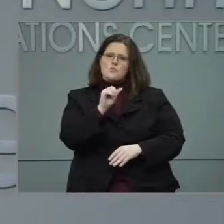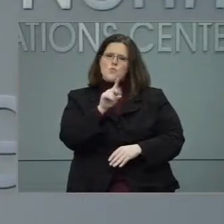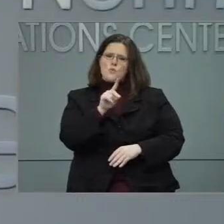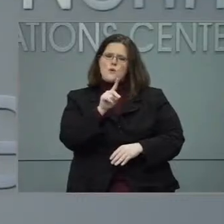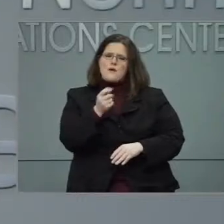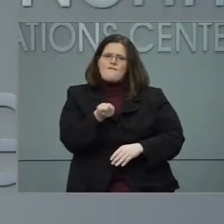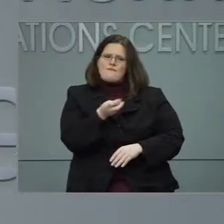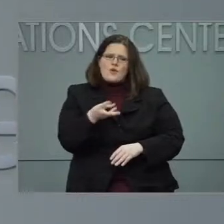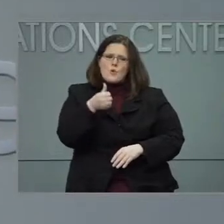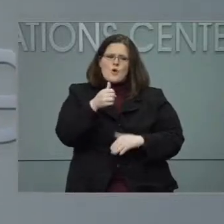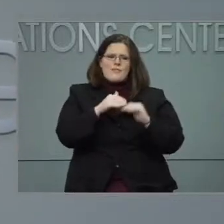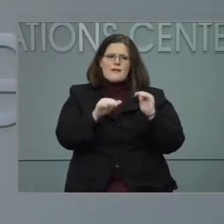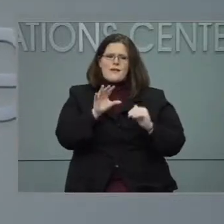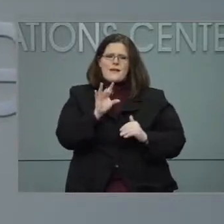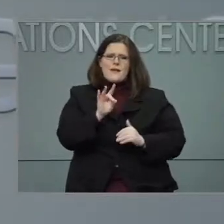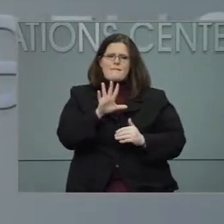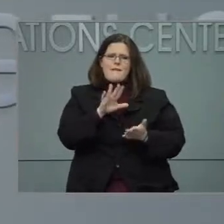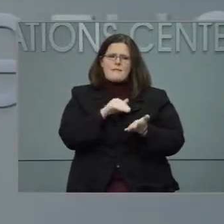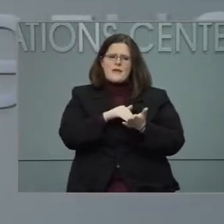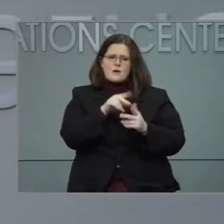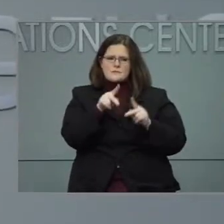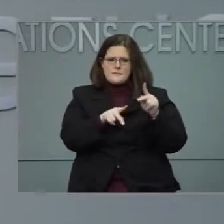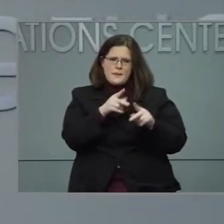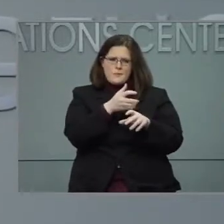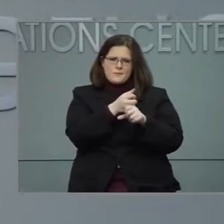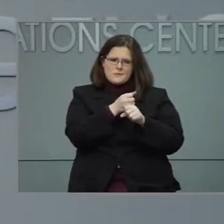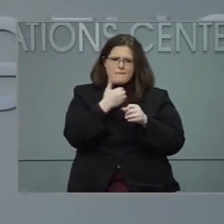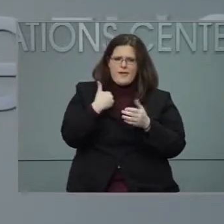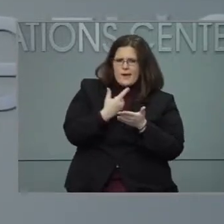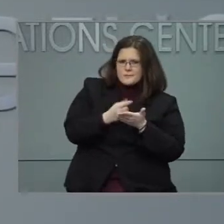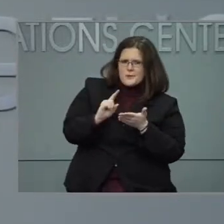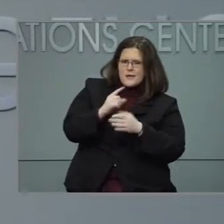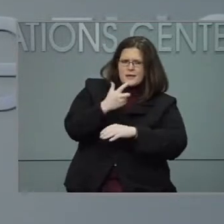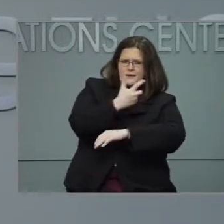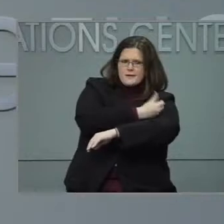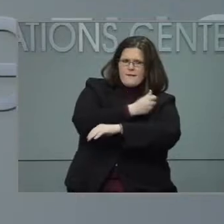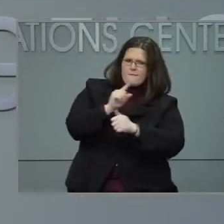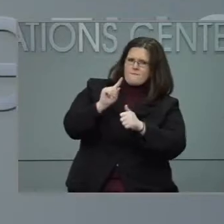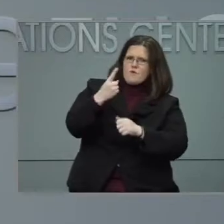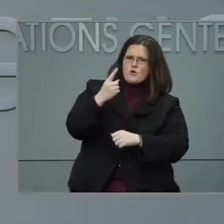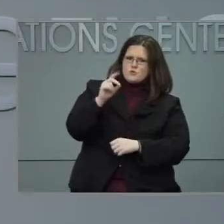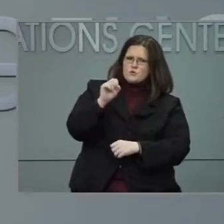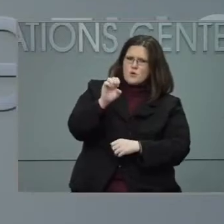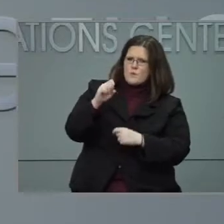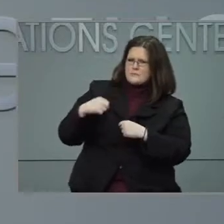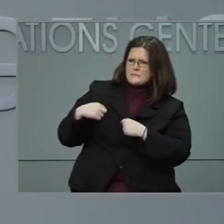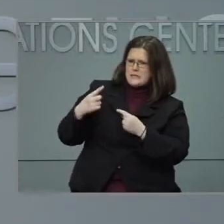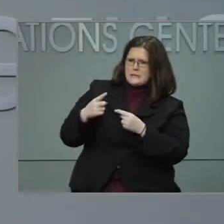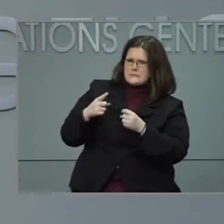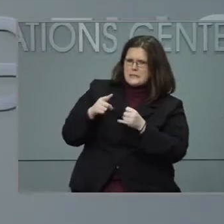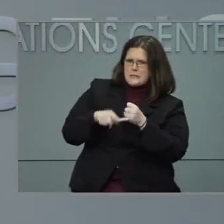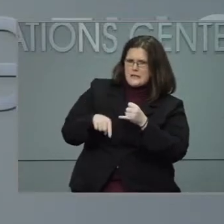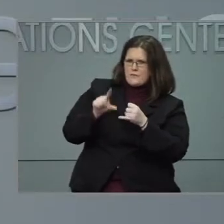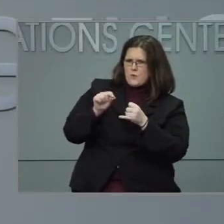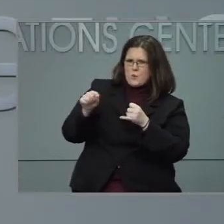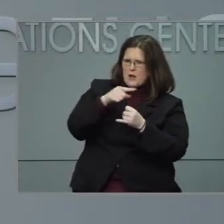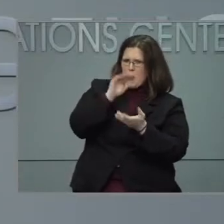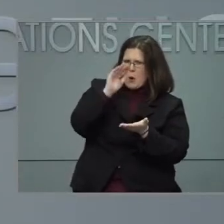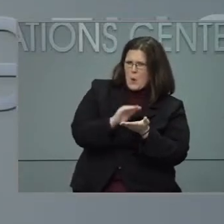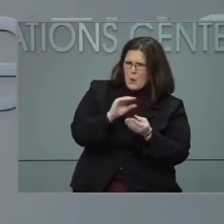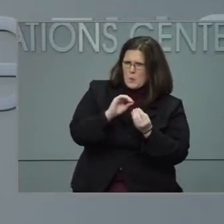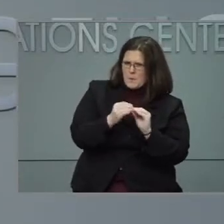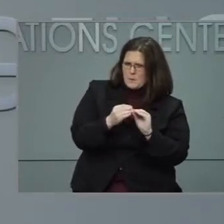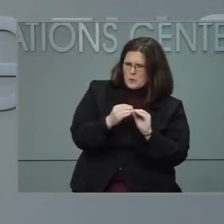first doses administered last week, which would be the lowest weekly count since the end of December 2020. And it seems that